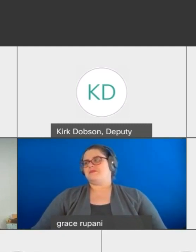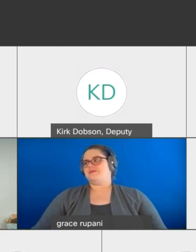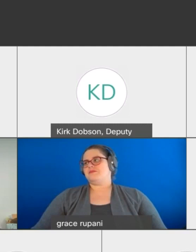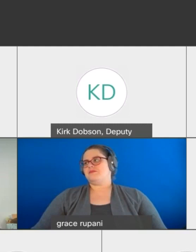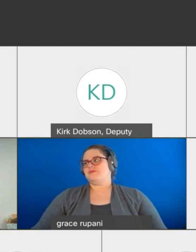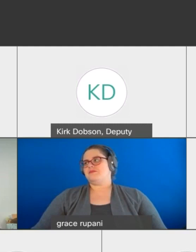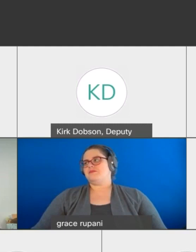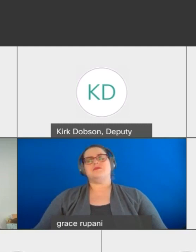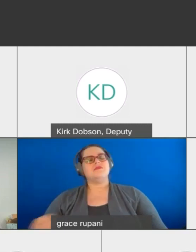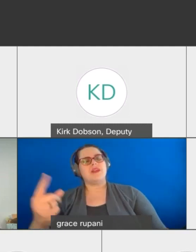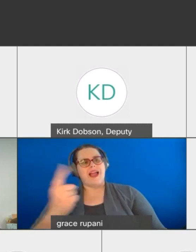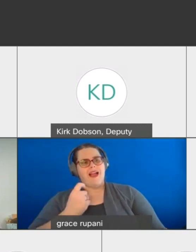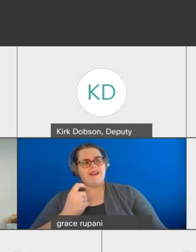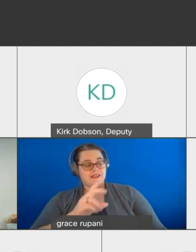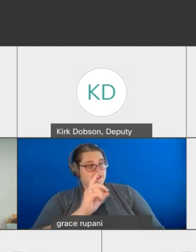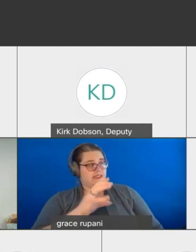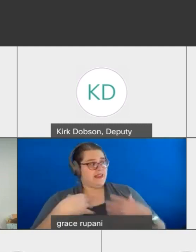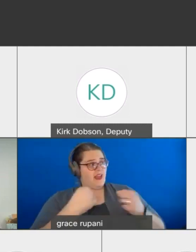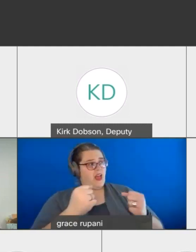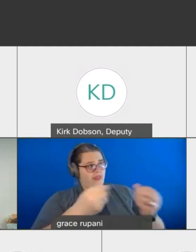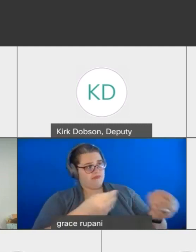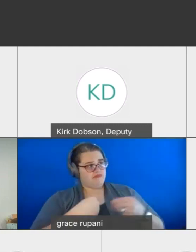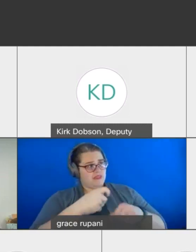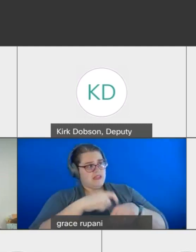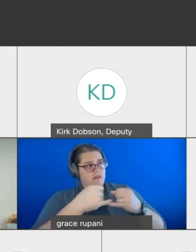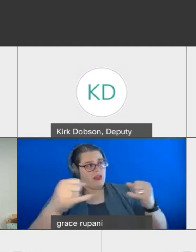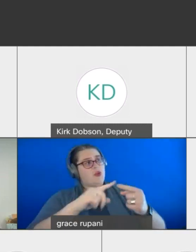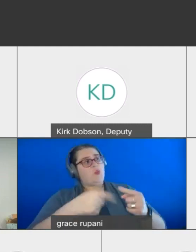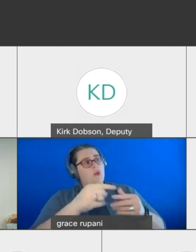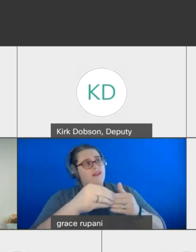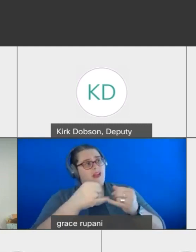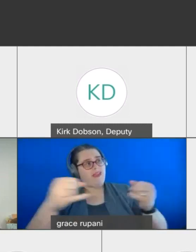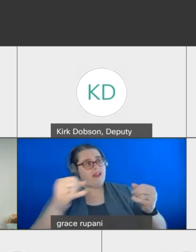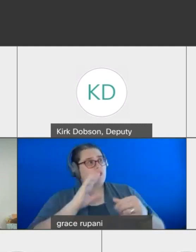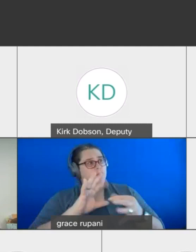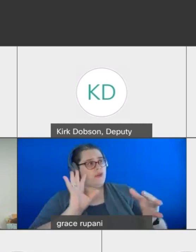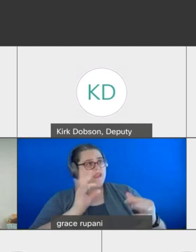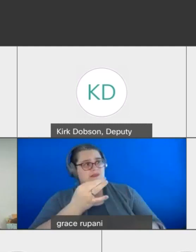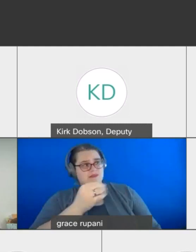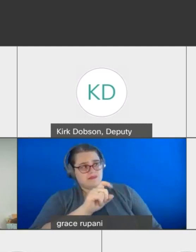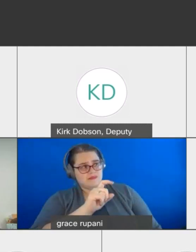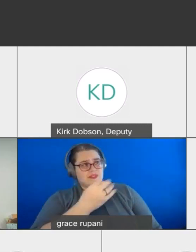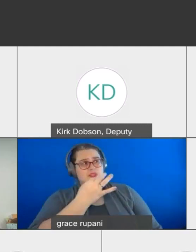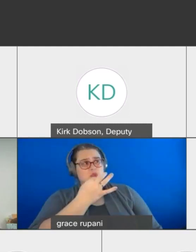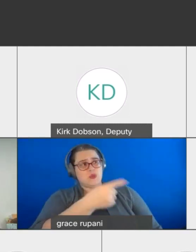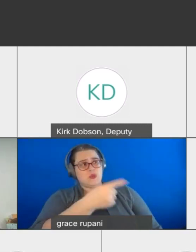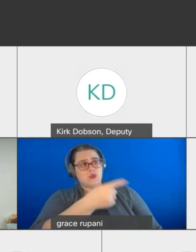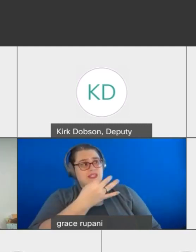Can DC Health provide a timeline as to when the new guidelines will be available? I mean, DC Health might